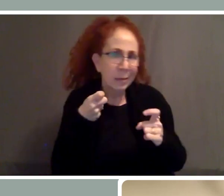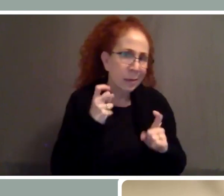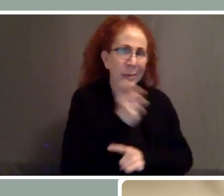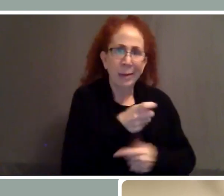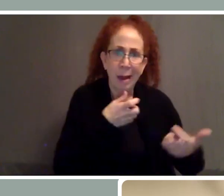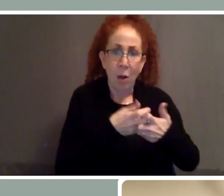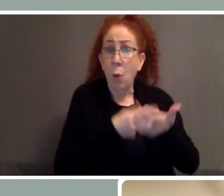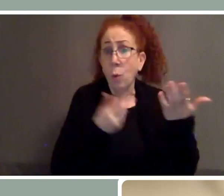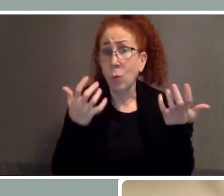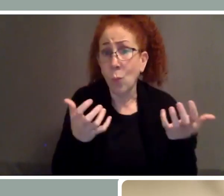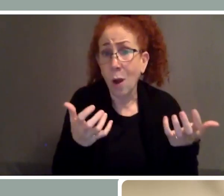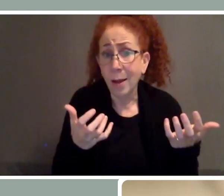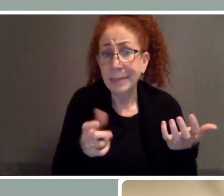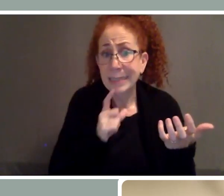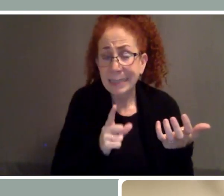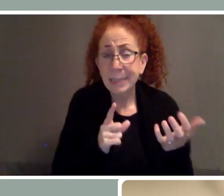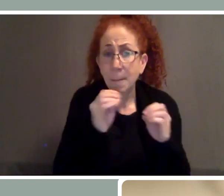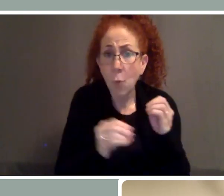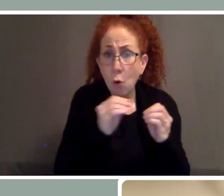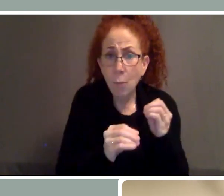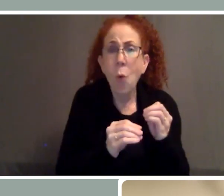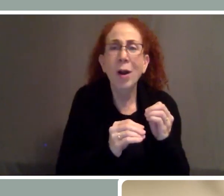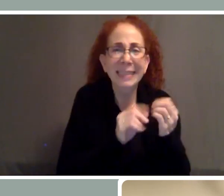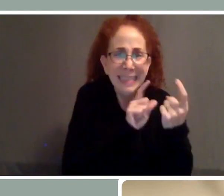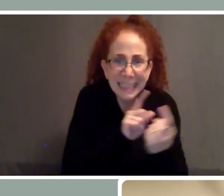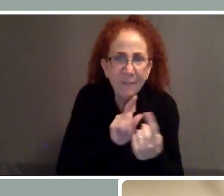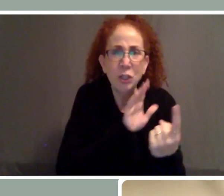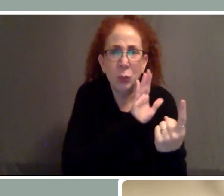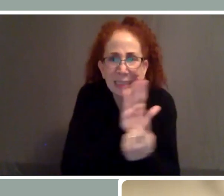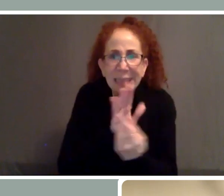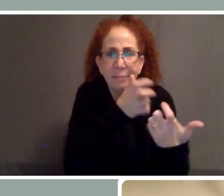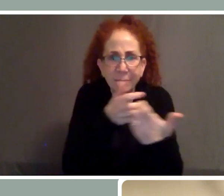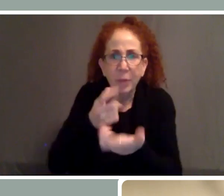we want to be is increasingly individualized, because not